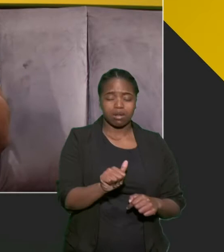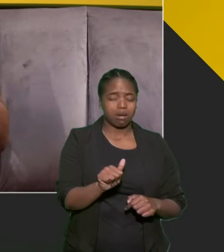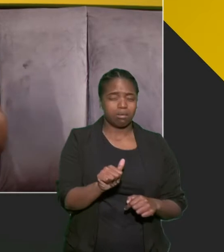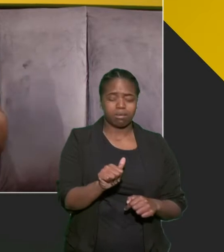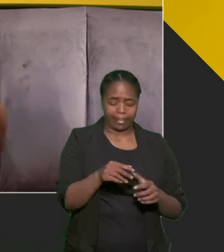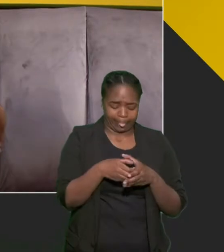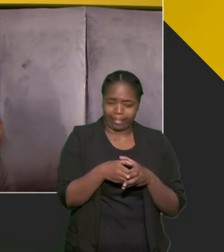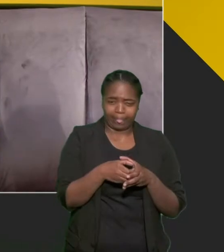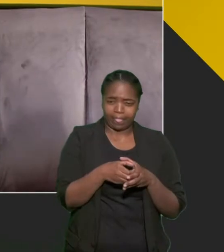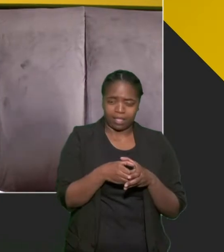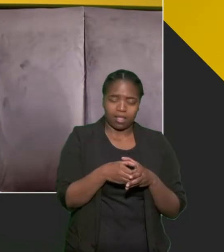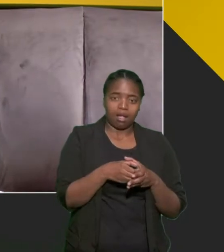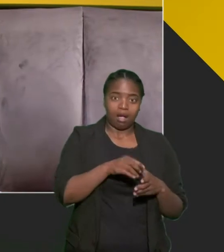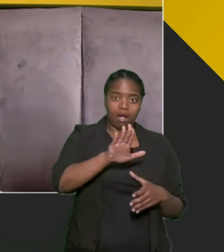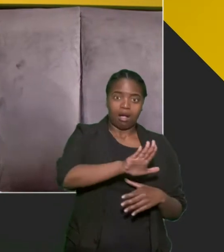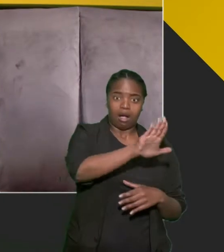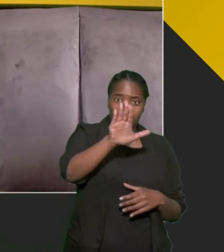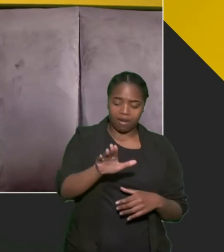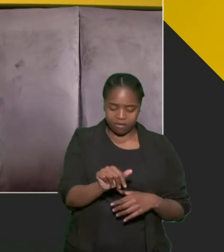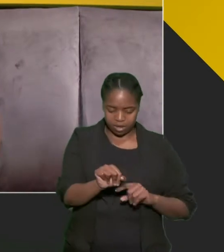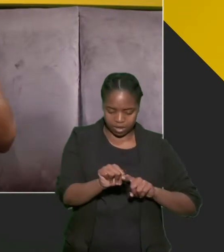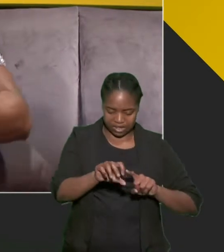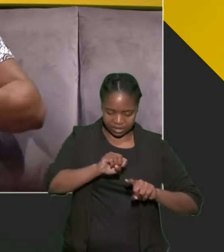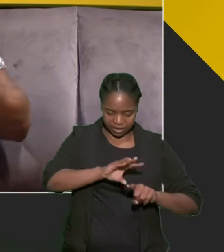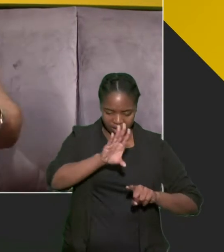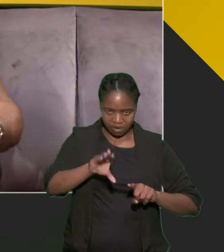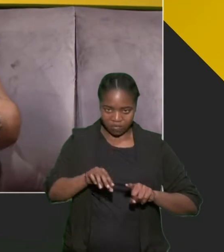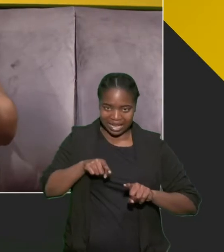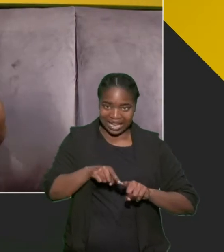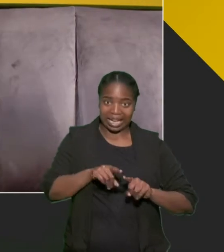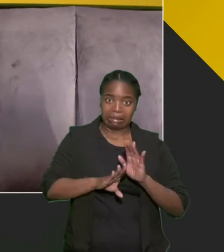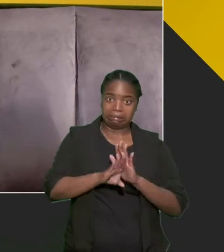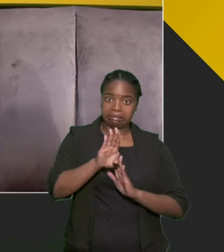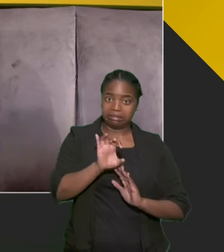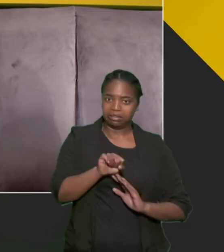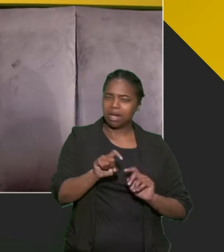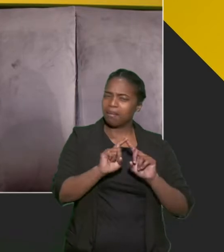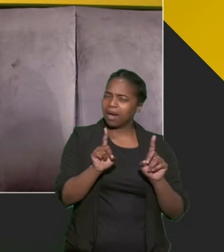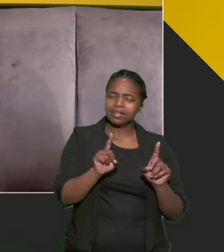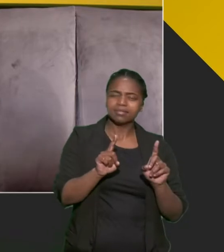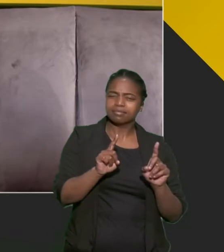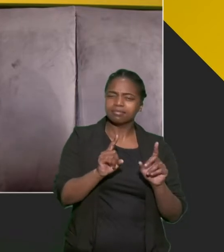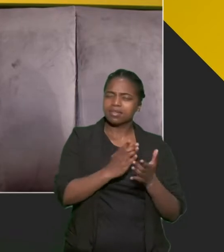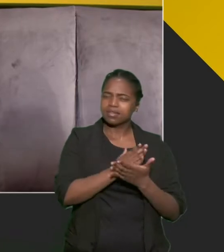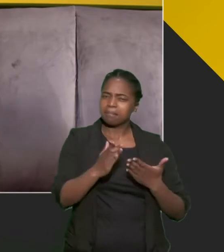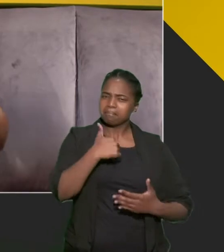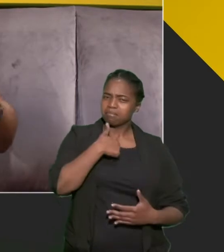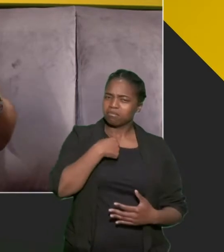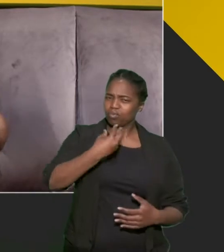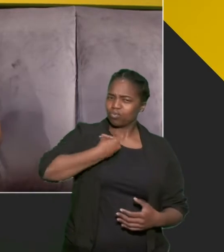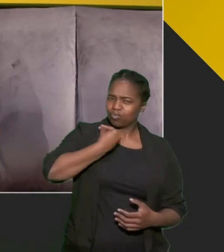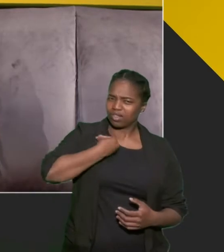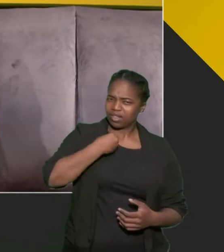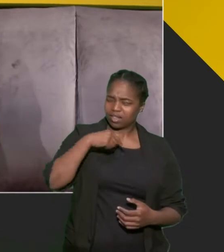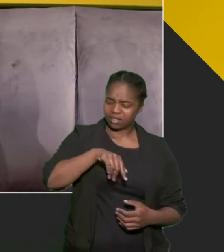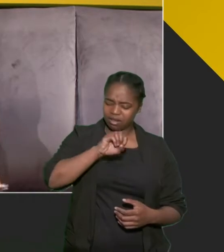but not just that, it's South Africa yona ilona ilizwe, it's known as a prosperous nation. But amongst that, sikesibukuthi thina olusha lethu as the